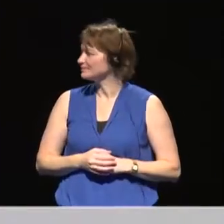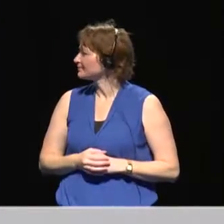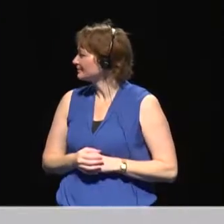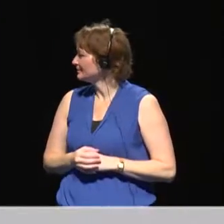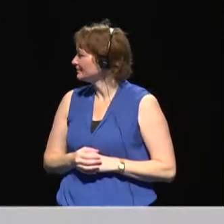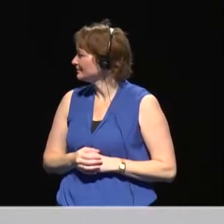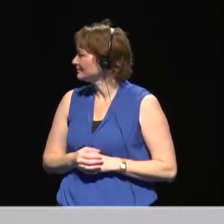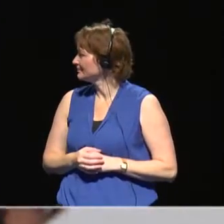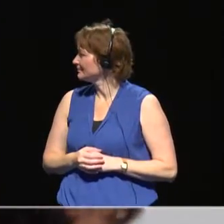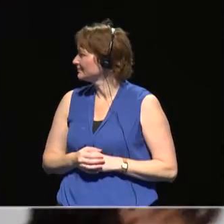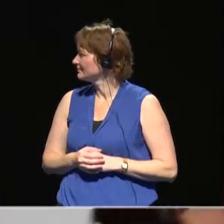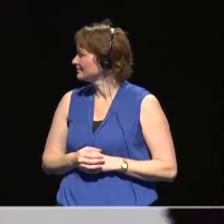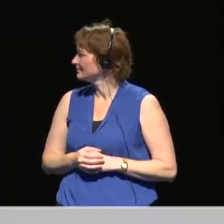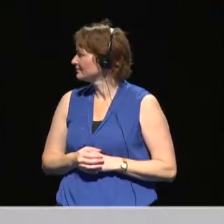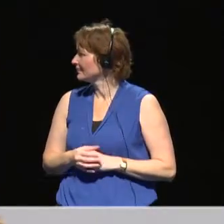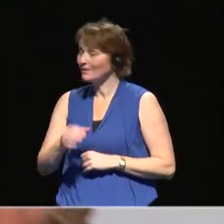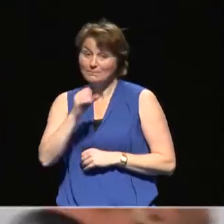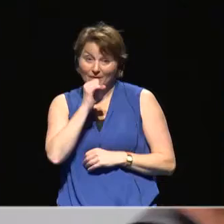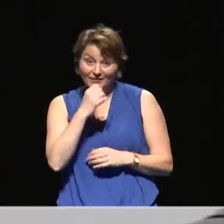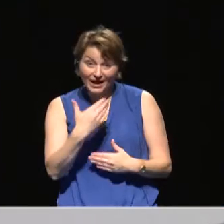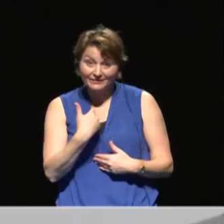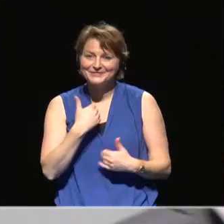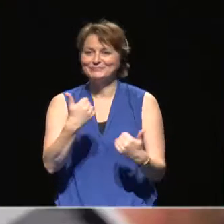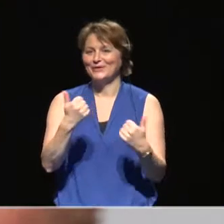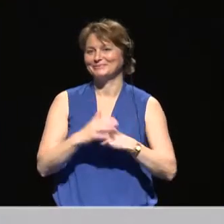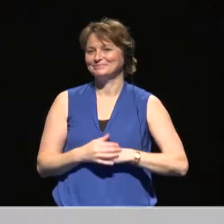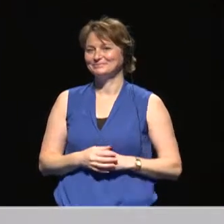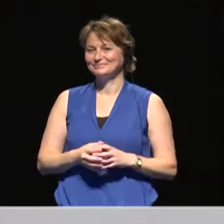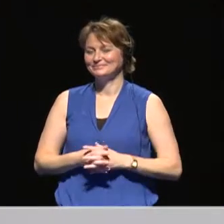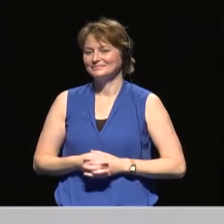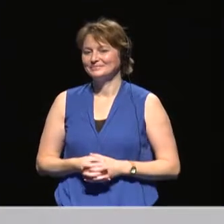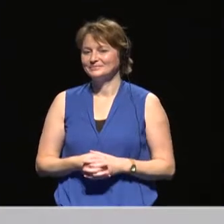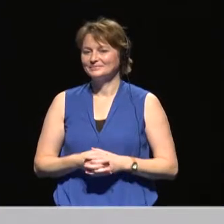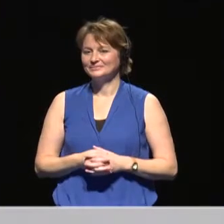You have probably a mic? Yeah, there you go.